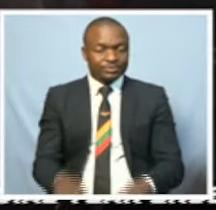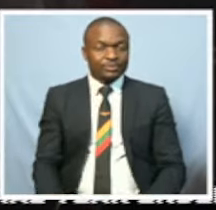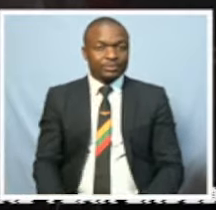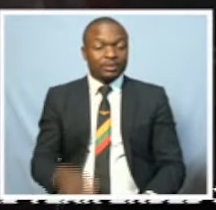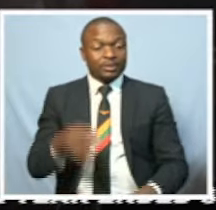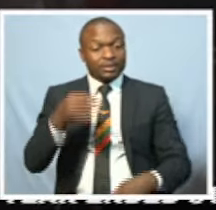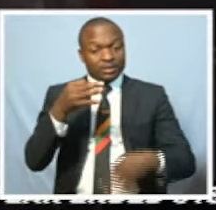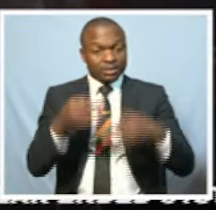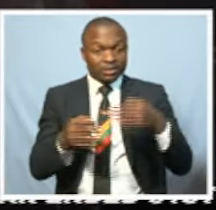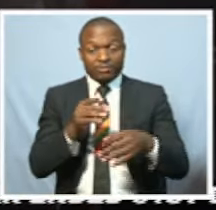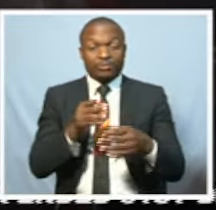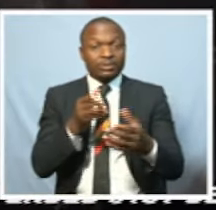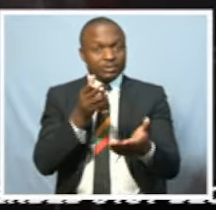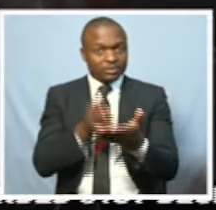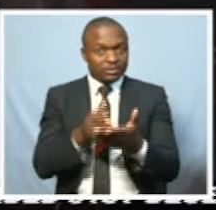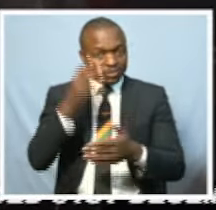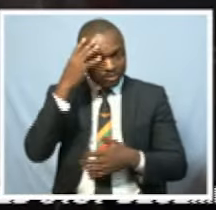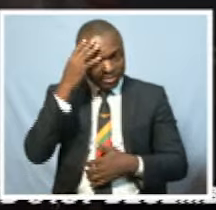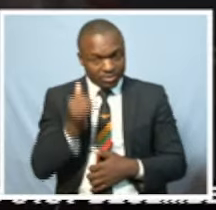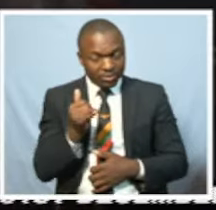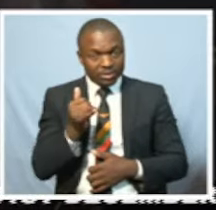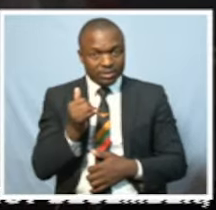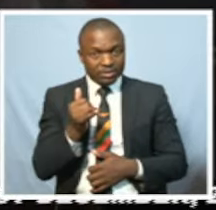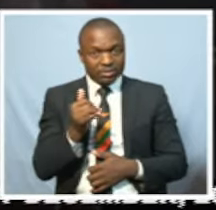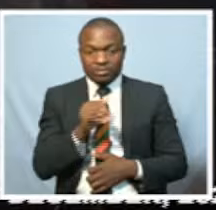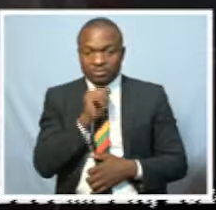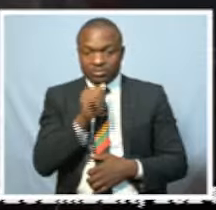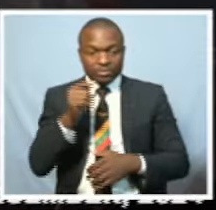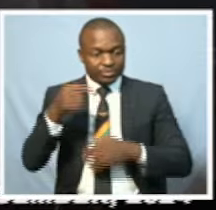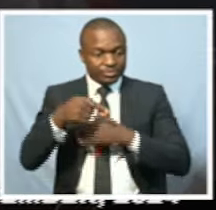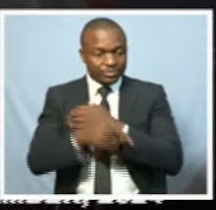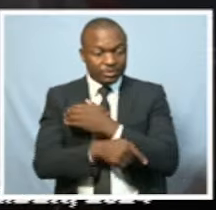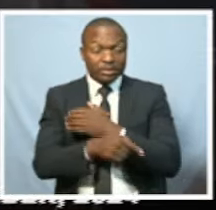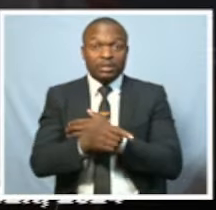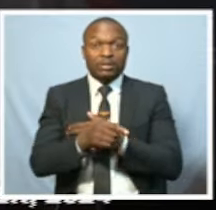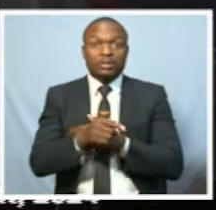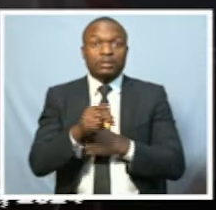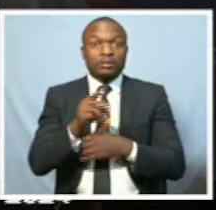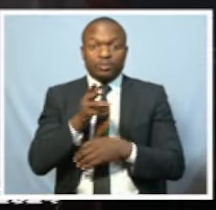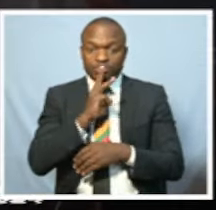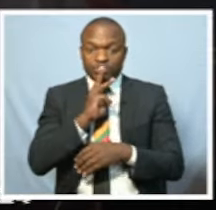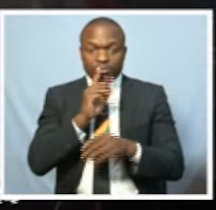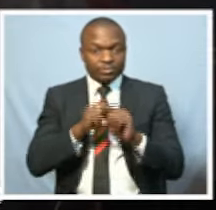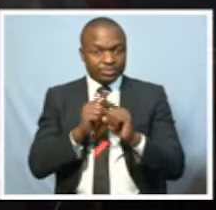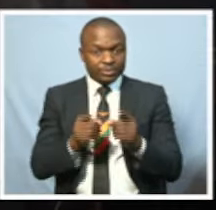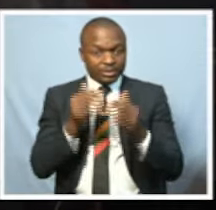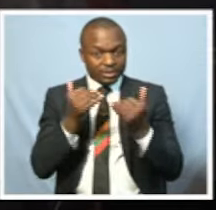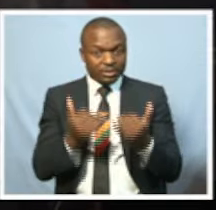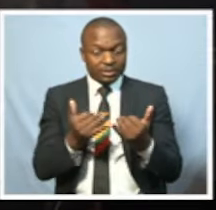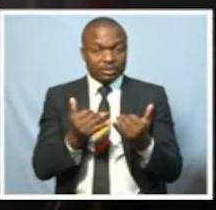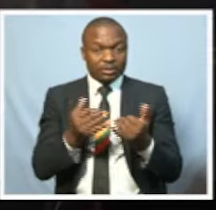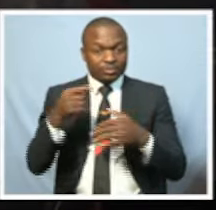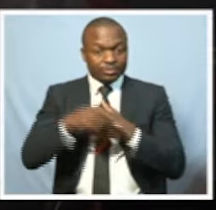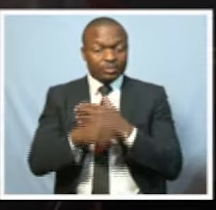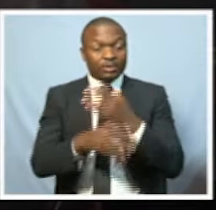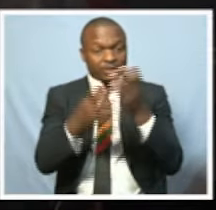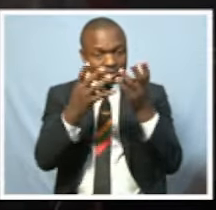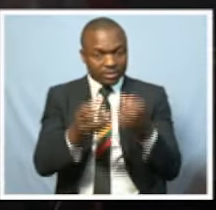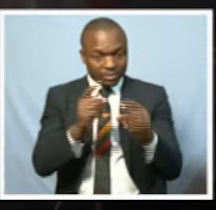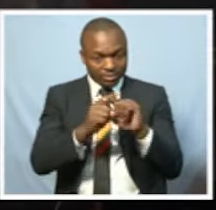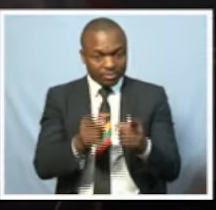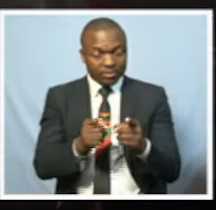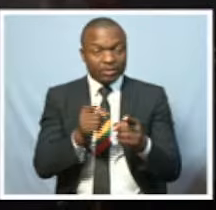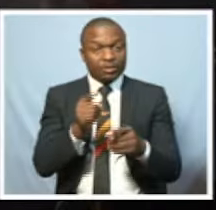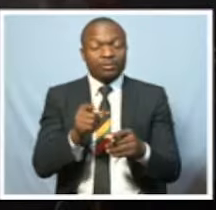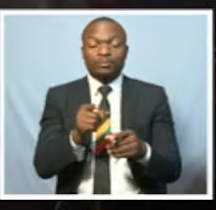If so, why didn't he drill the borehole? But now, probably he might have drilled a dry borehole, but now you're saying you